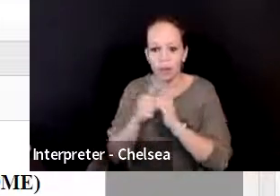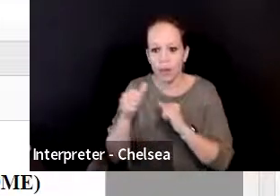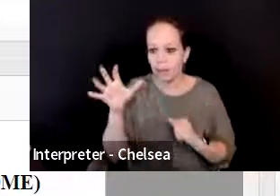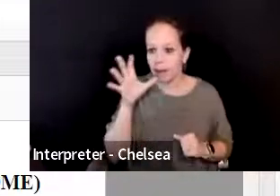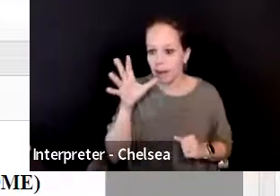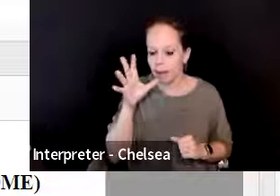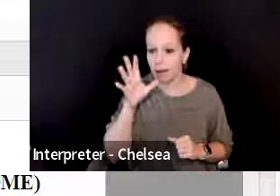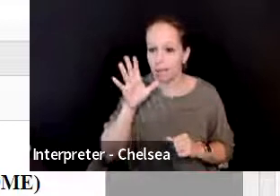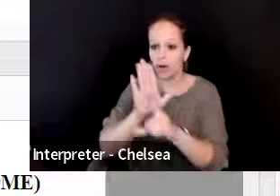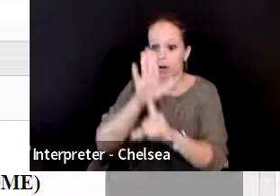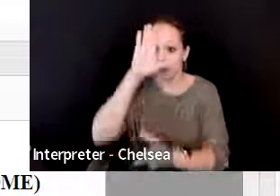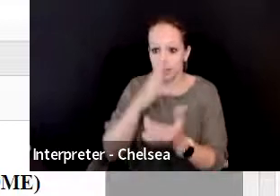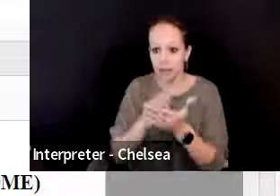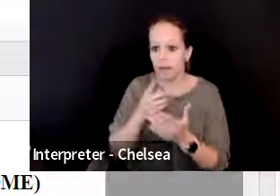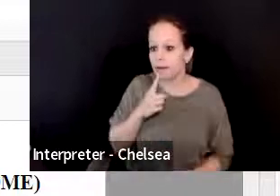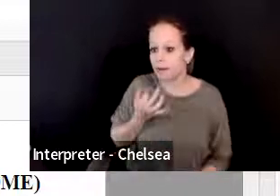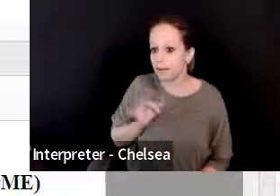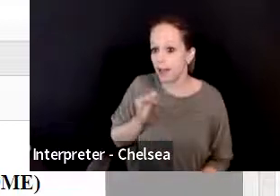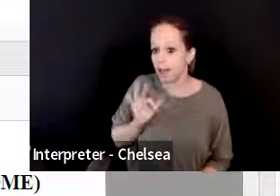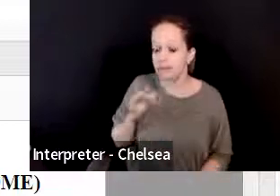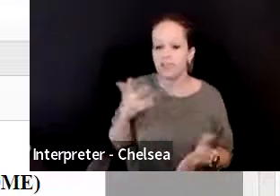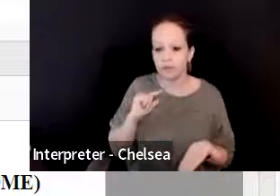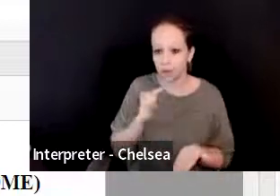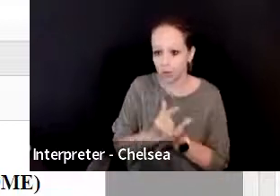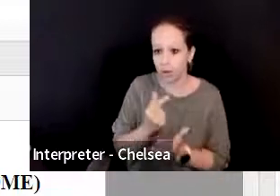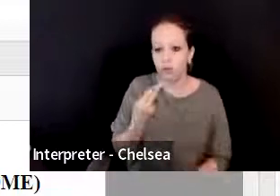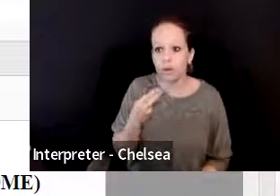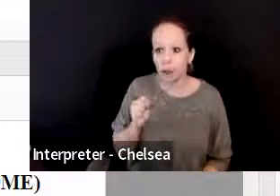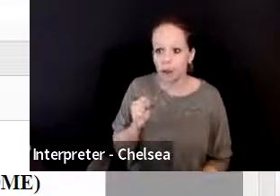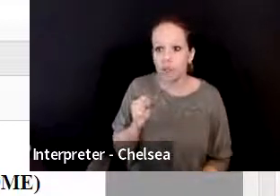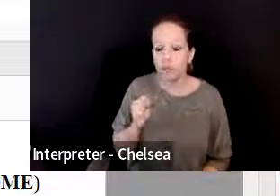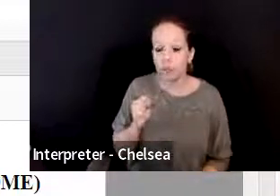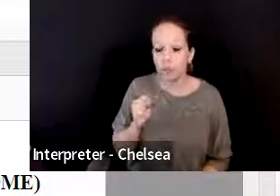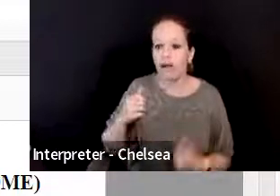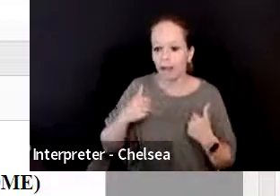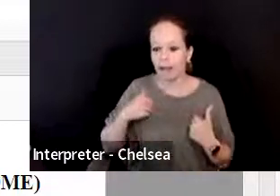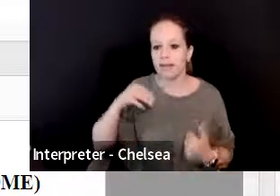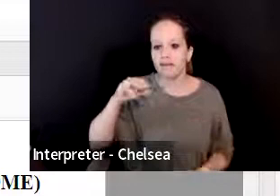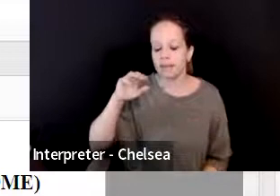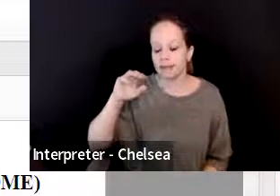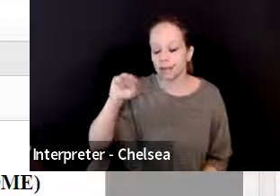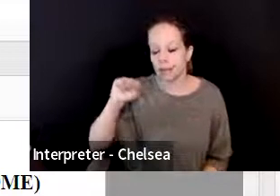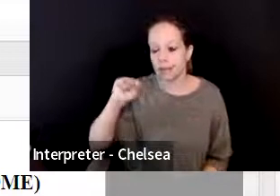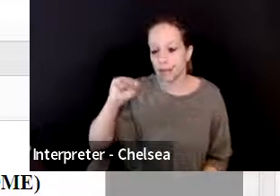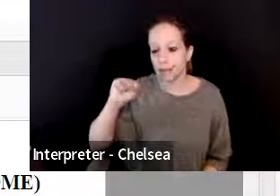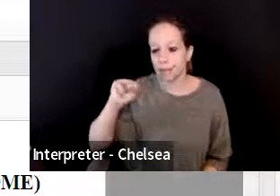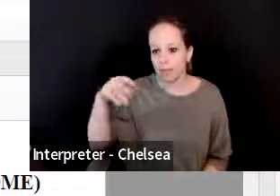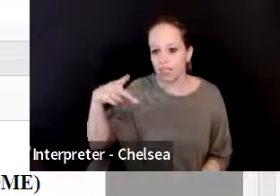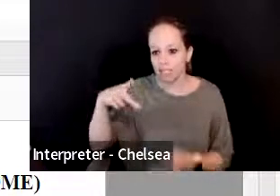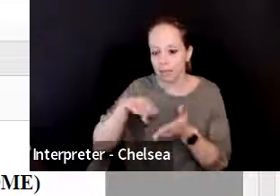whose son at age 19, he has graduated from high school, has the Michelle P. waiver, and he was going to be